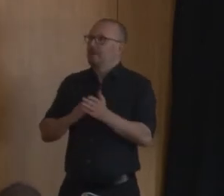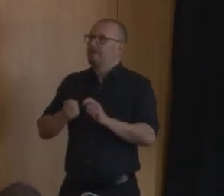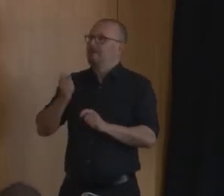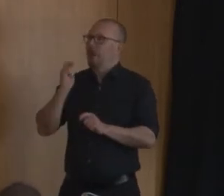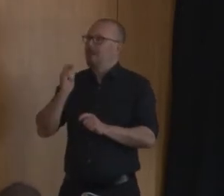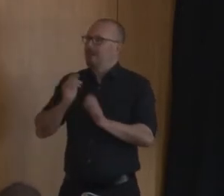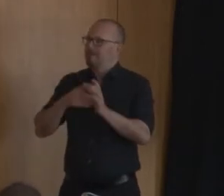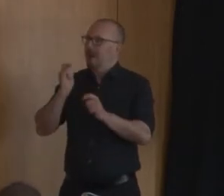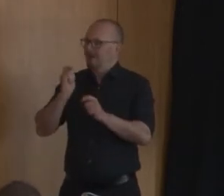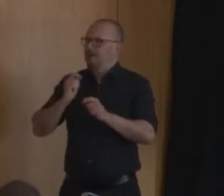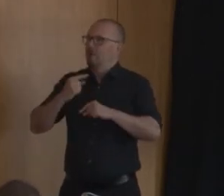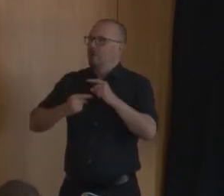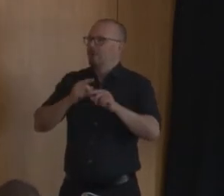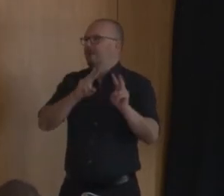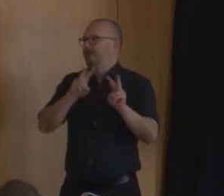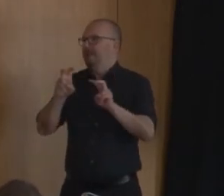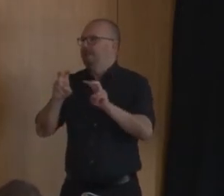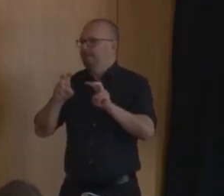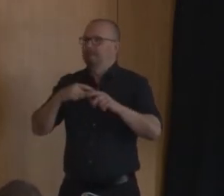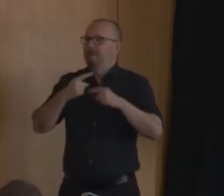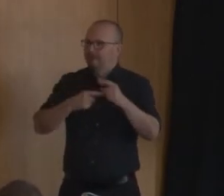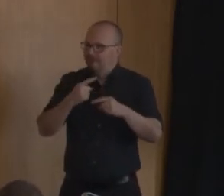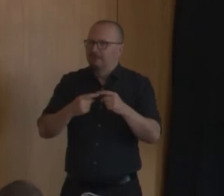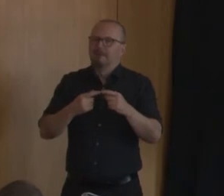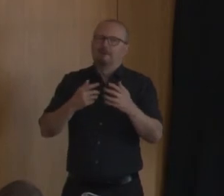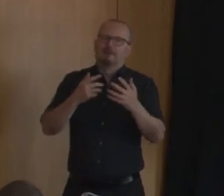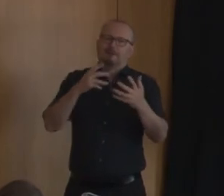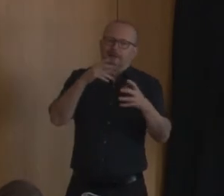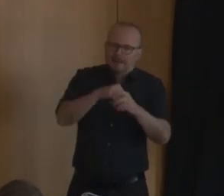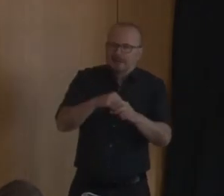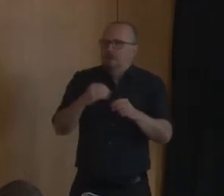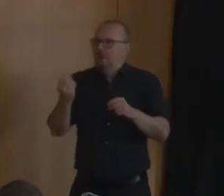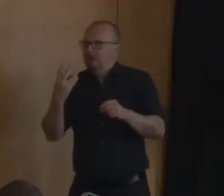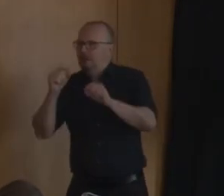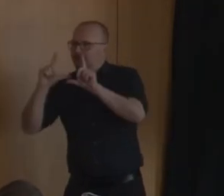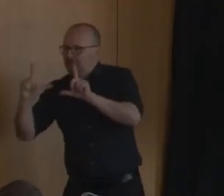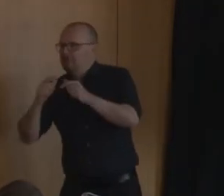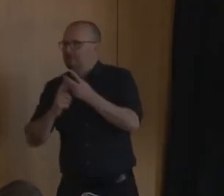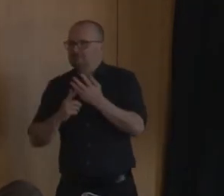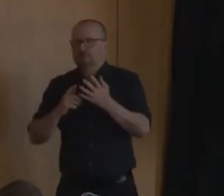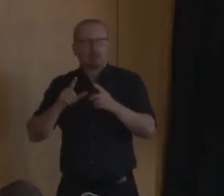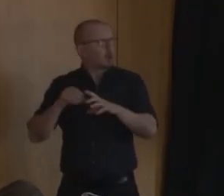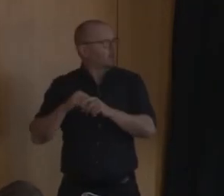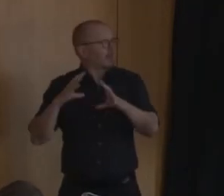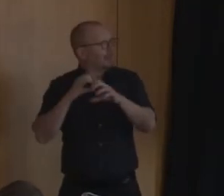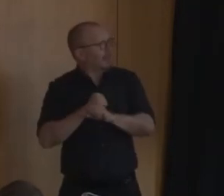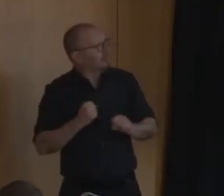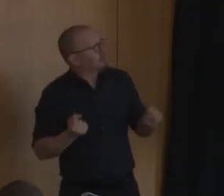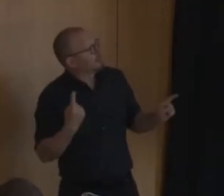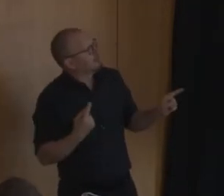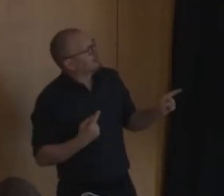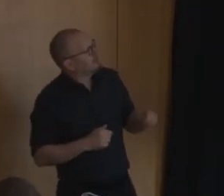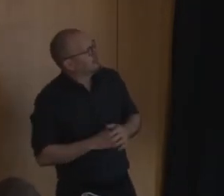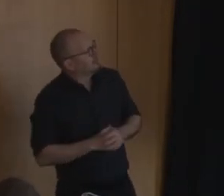Teasing, he's encouraging contributions, he's prompting reflection. including at the end where he pops up in